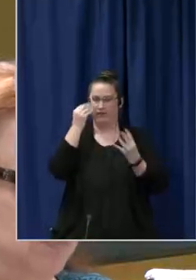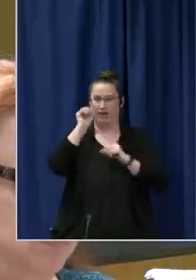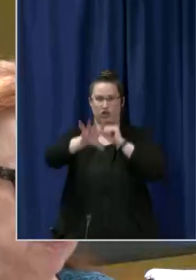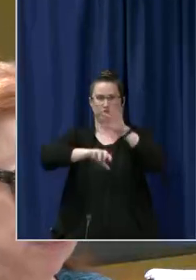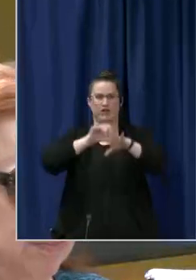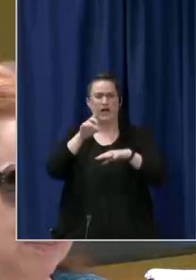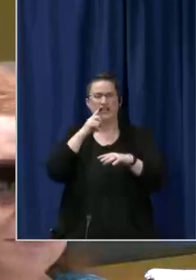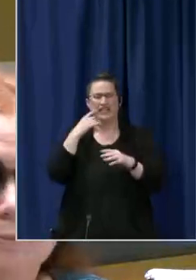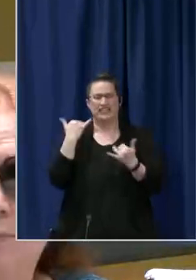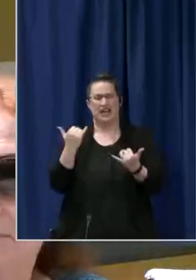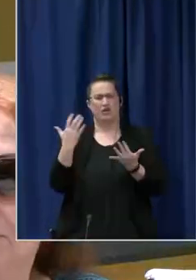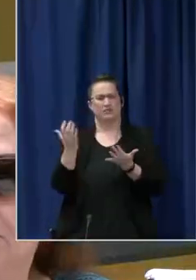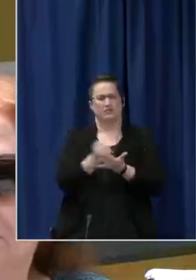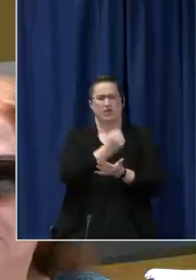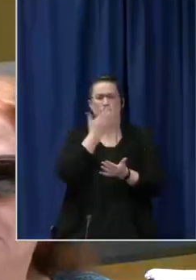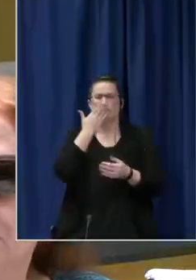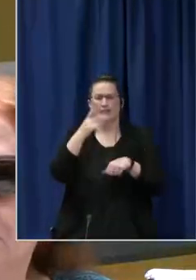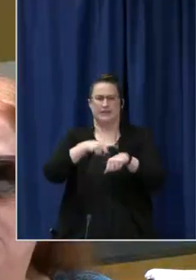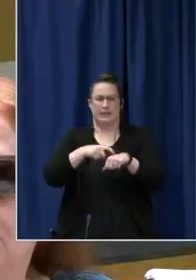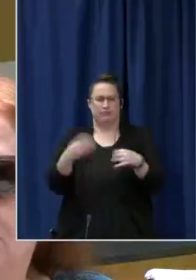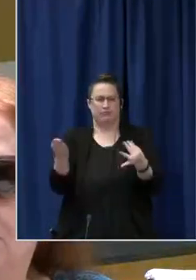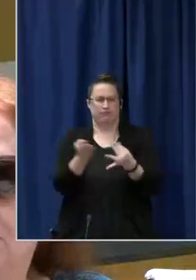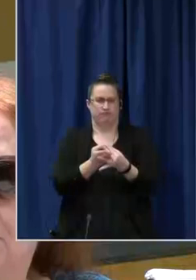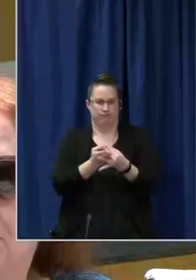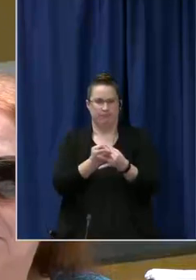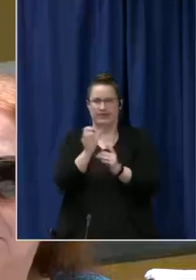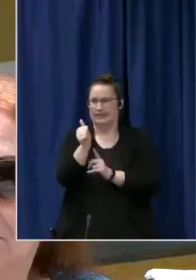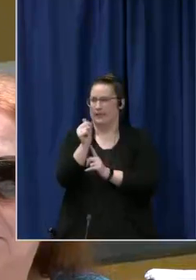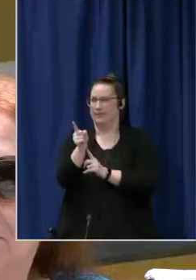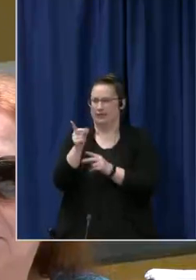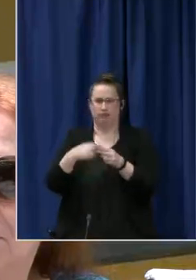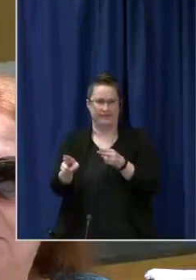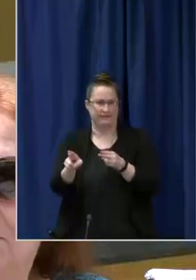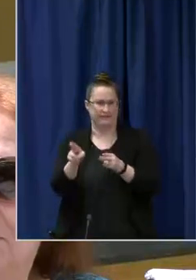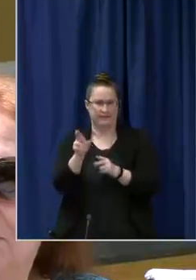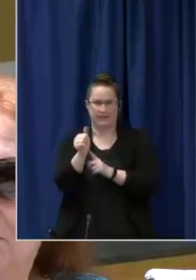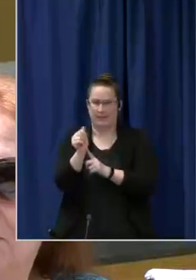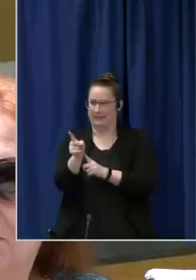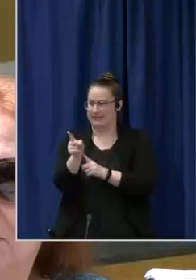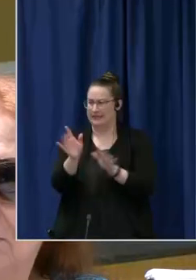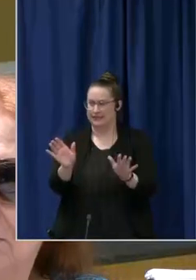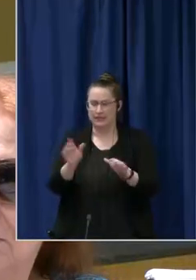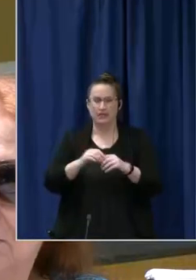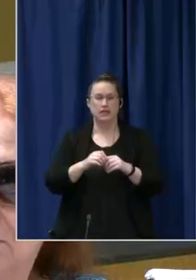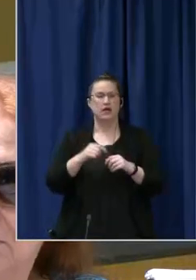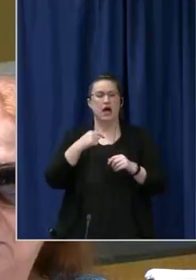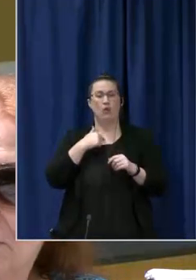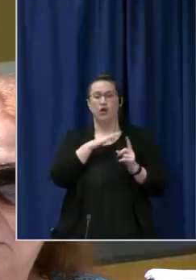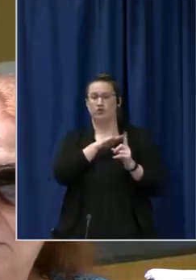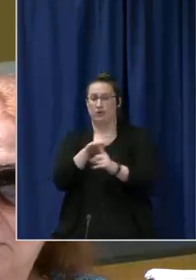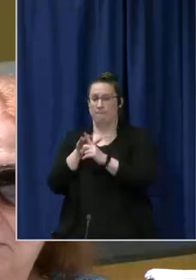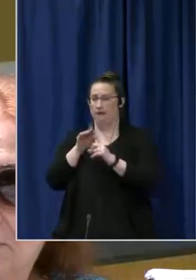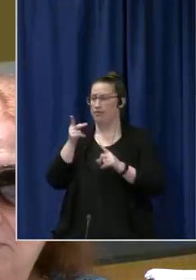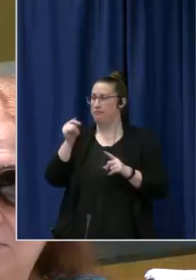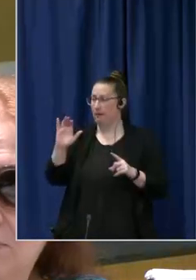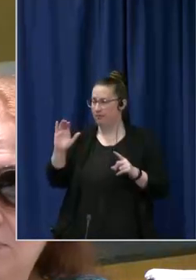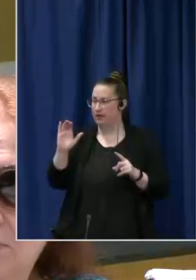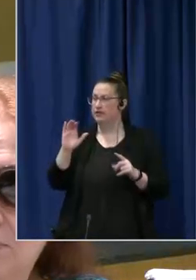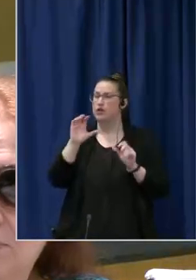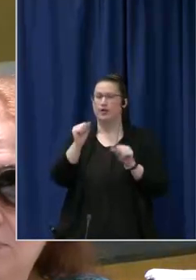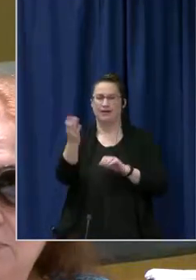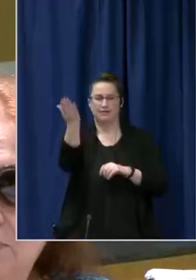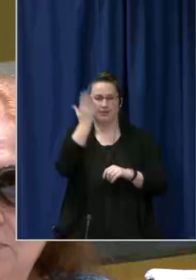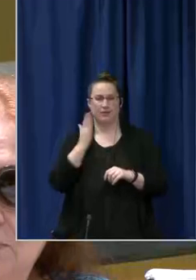it's a good time for us to take a very brief 10-minute break. I want to remind the public that they can